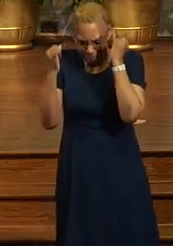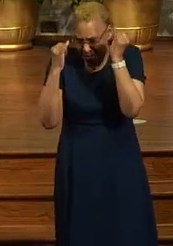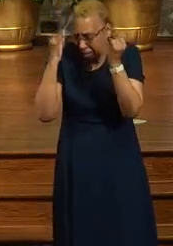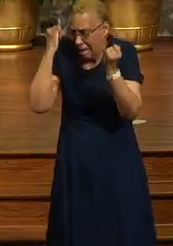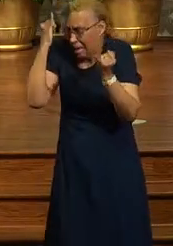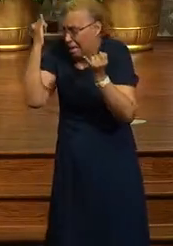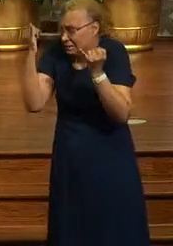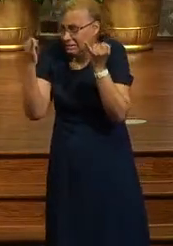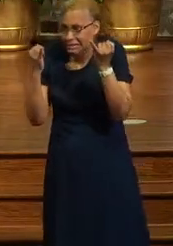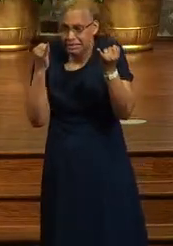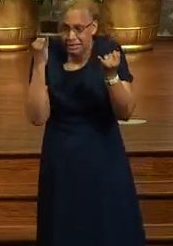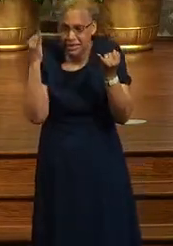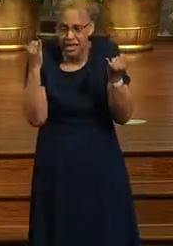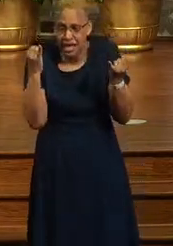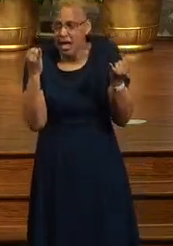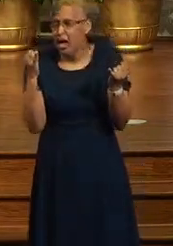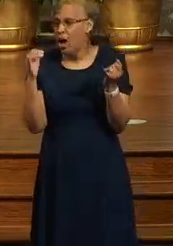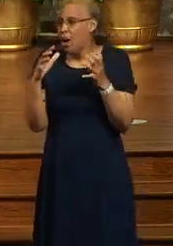imagine what